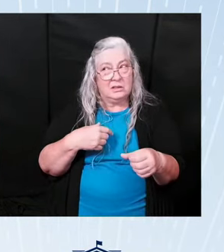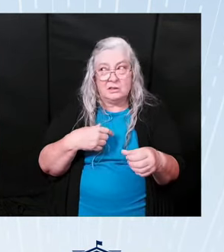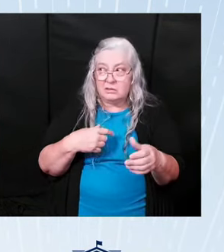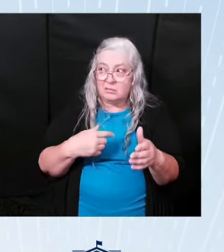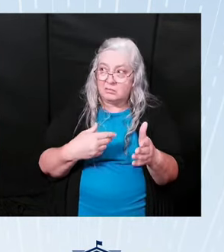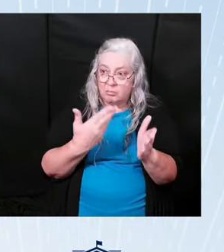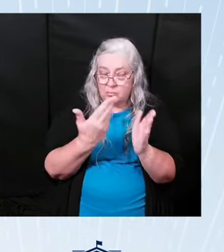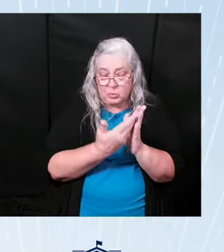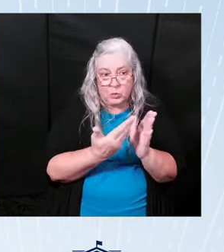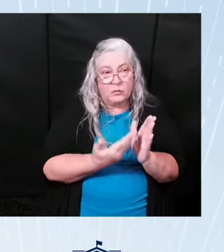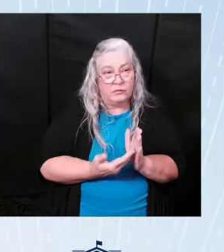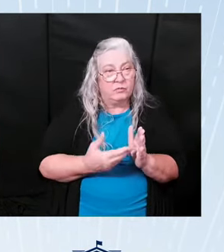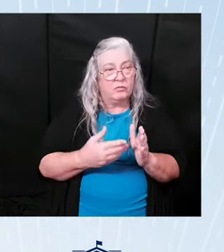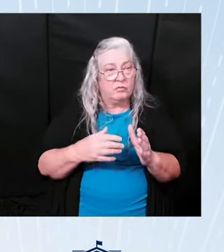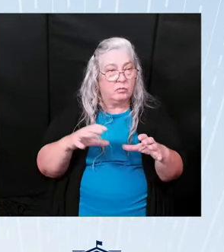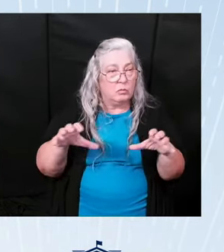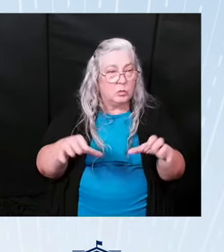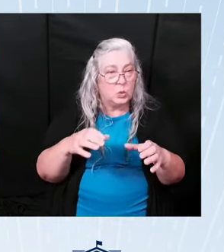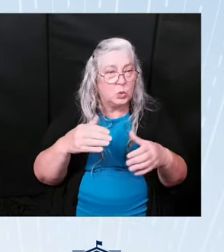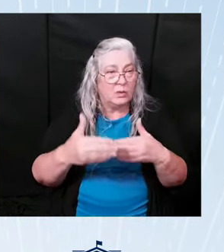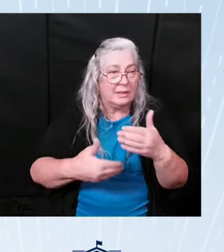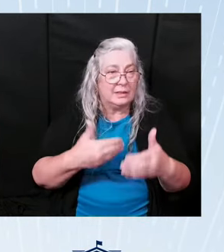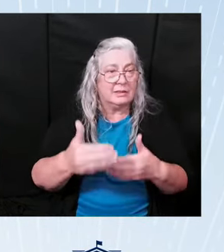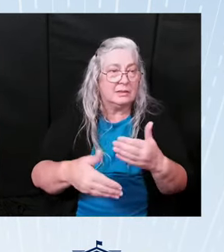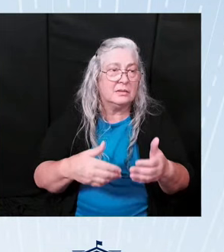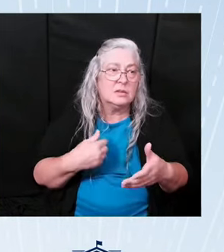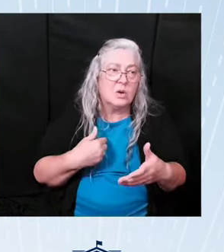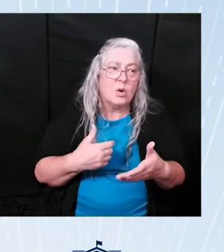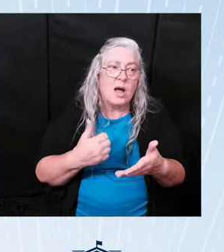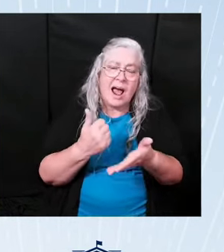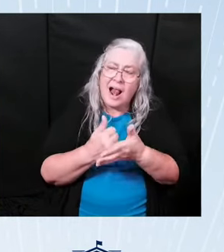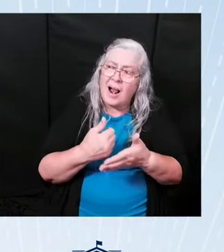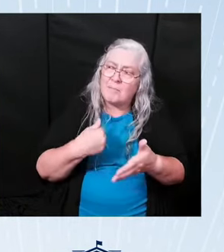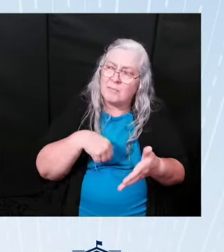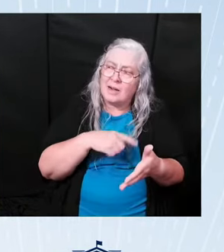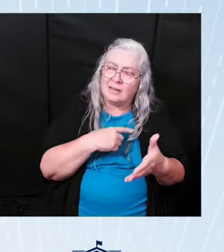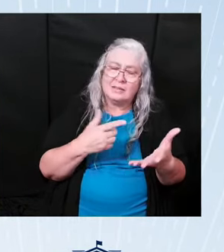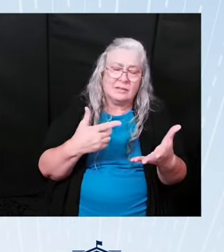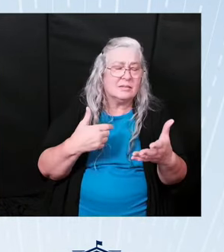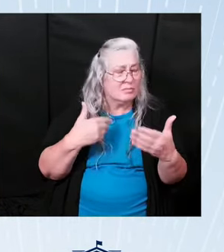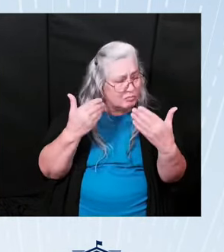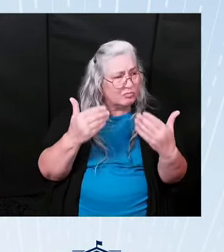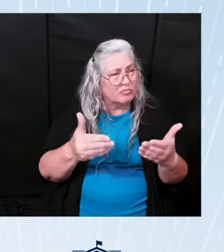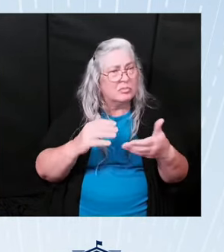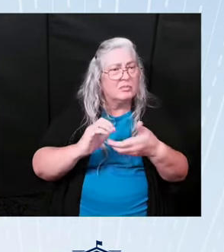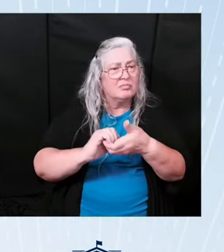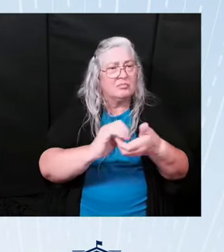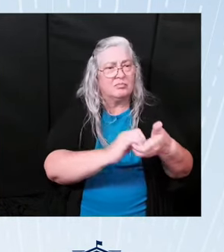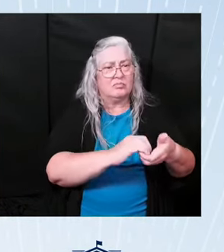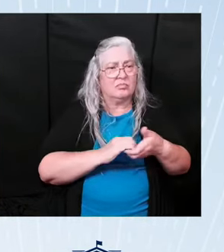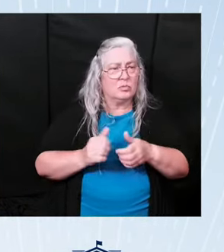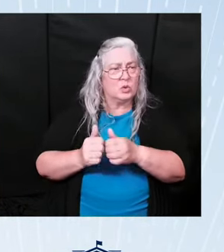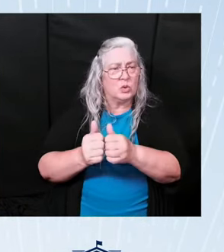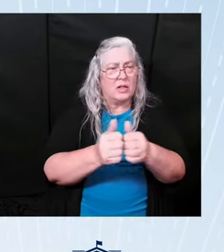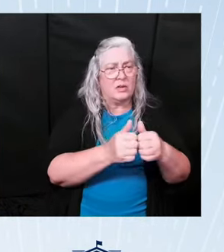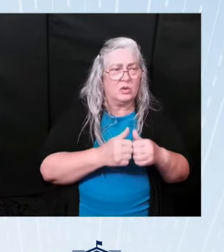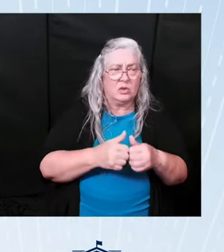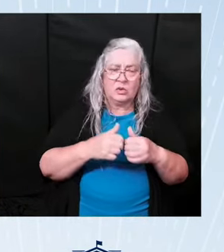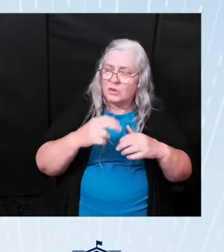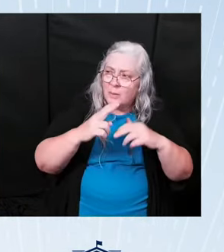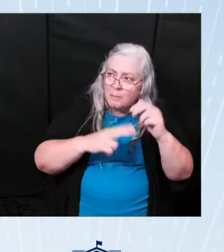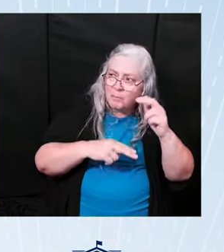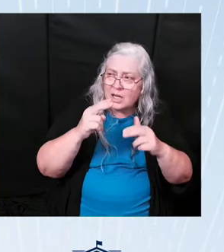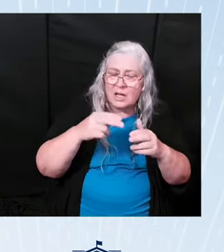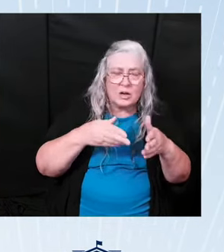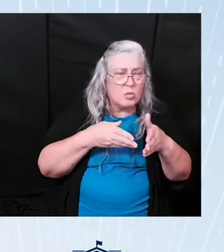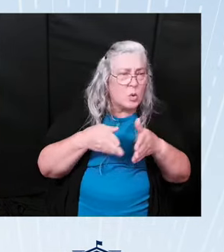We're investing in our roads, our bridges, our ports, our airports, our waterways. We're building high-speed internet